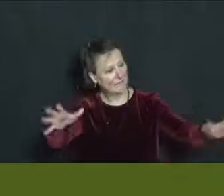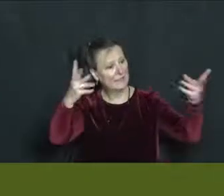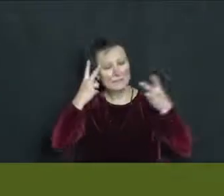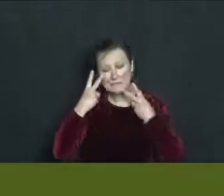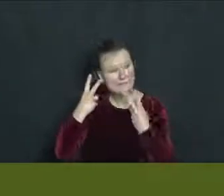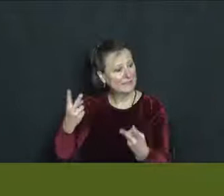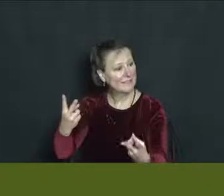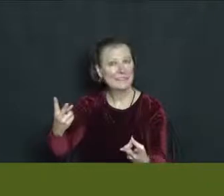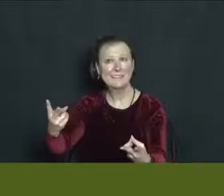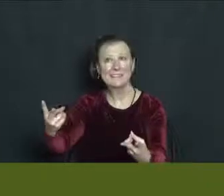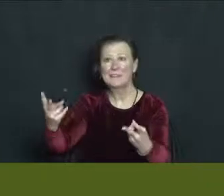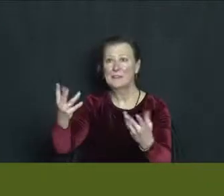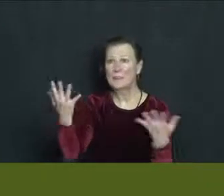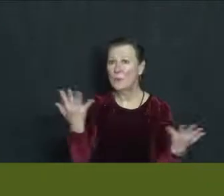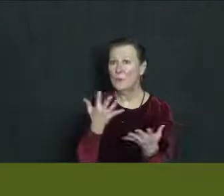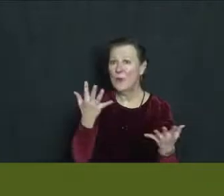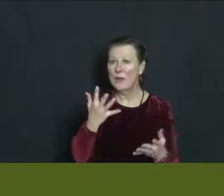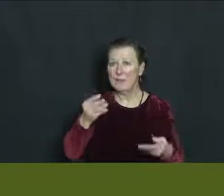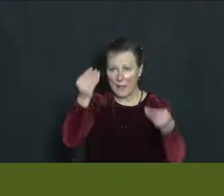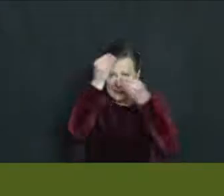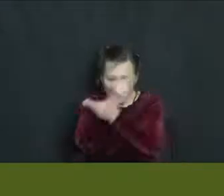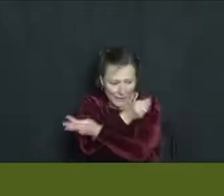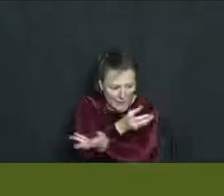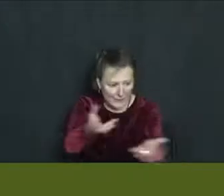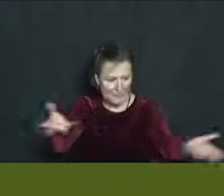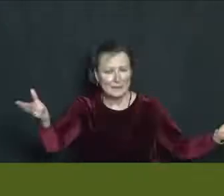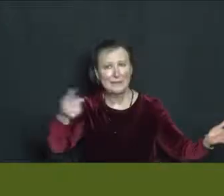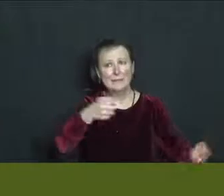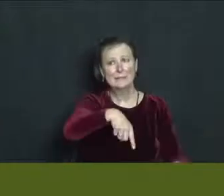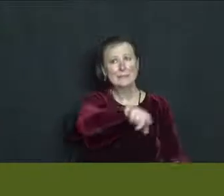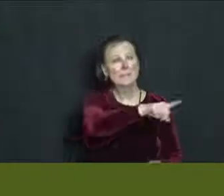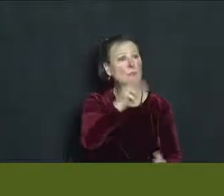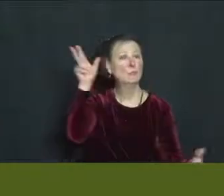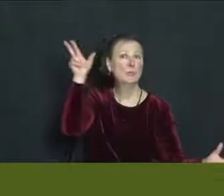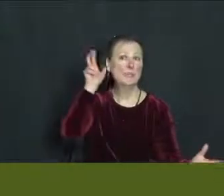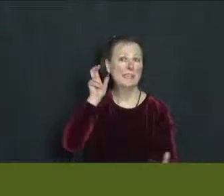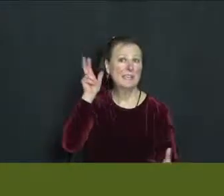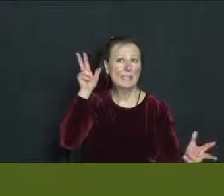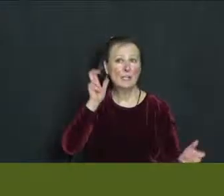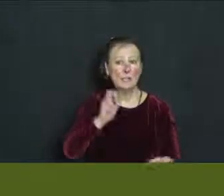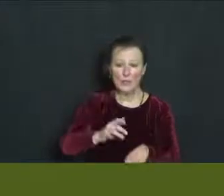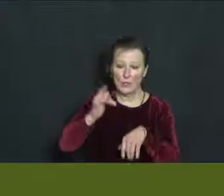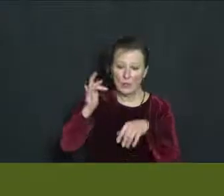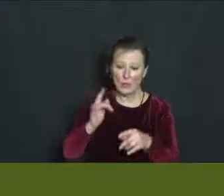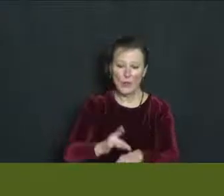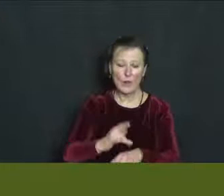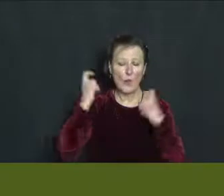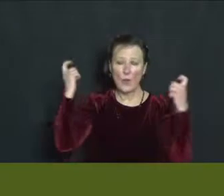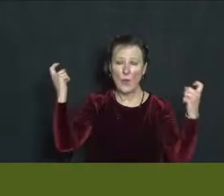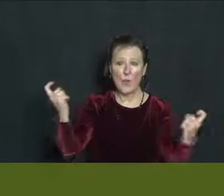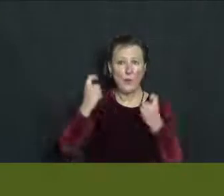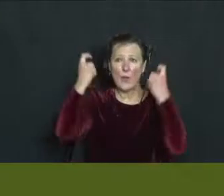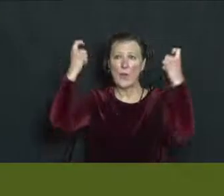tidings did you see? What glad tidings did you hear?